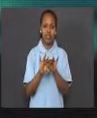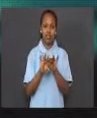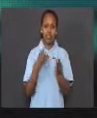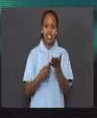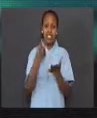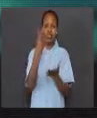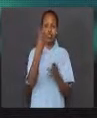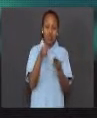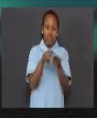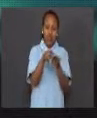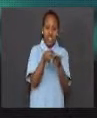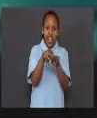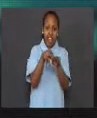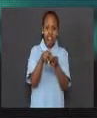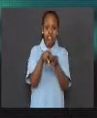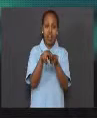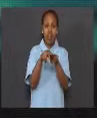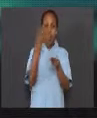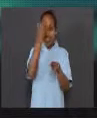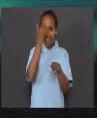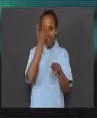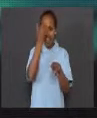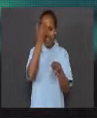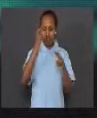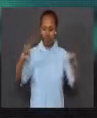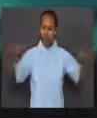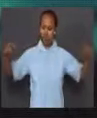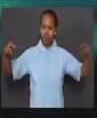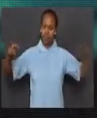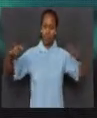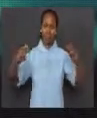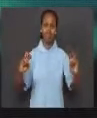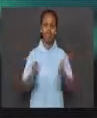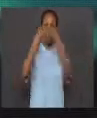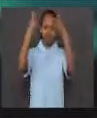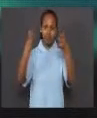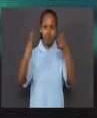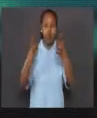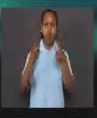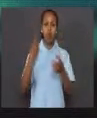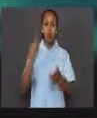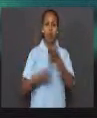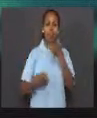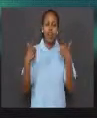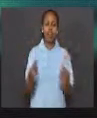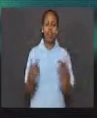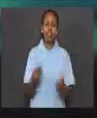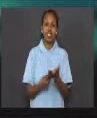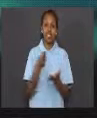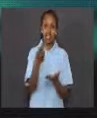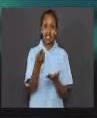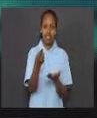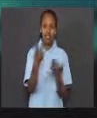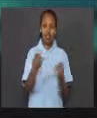These two trains are headed for a collision. What will happen if they collide?